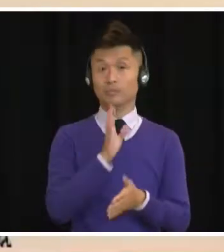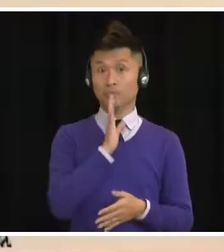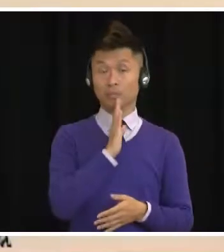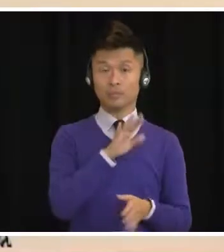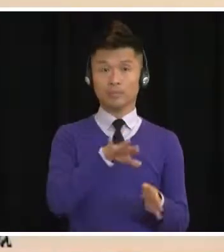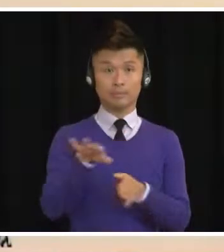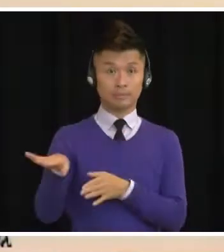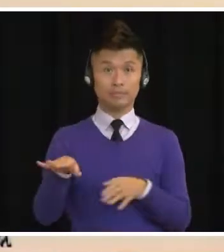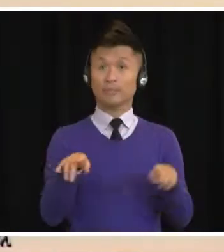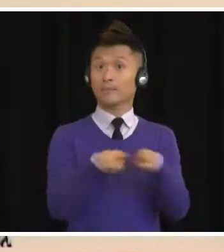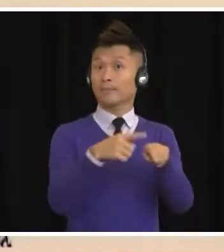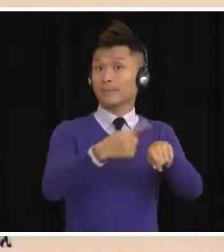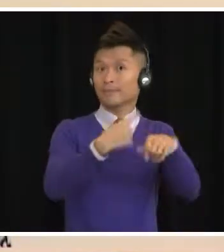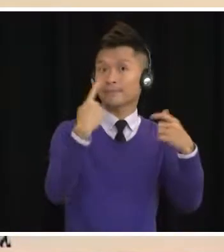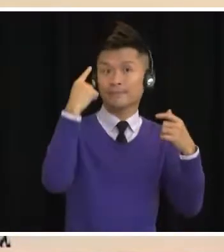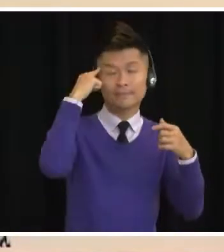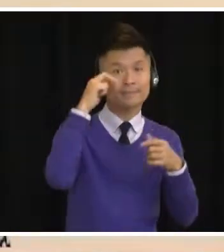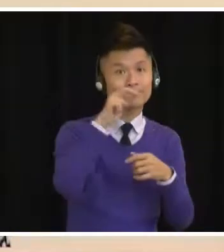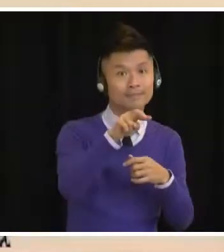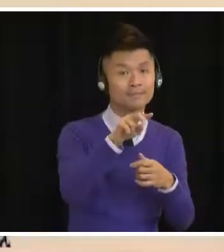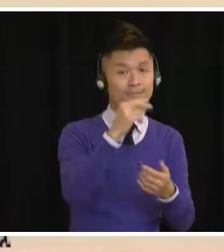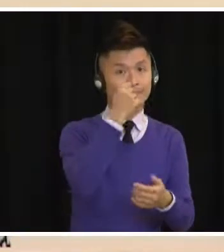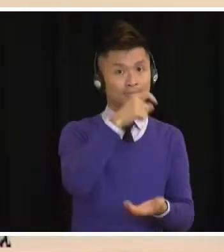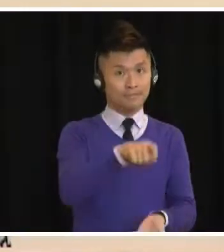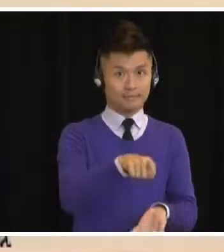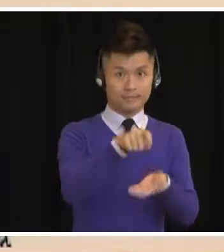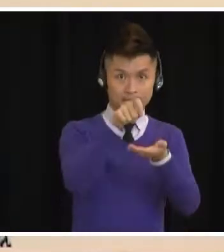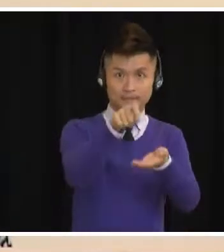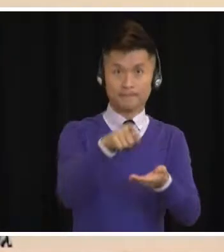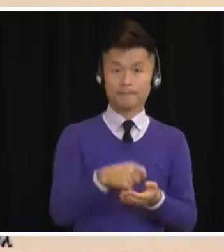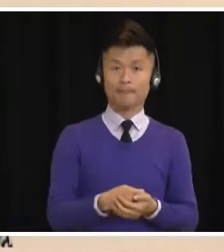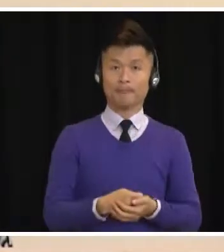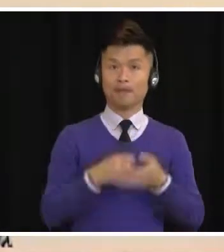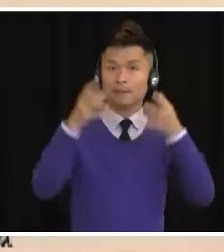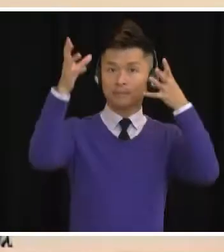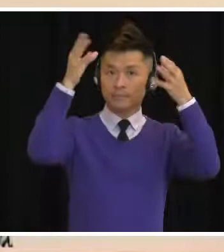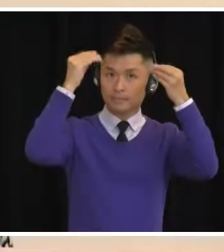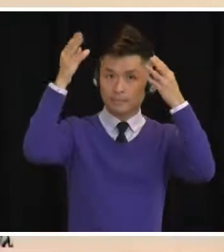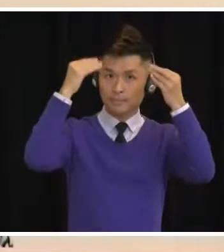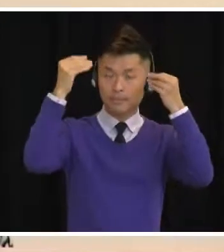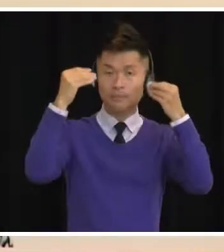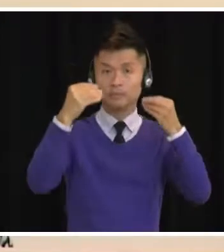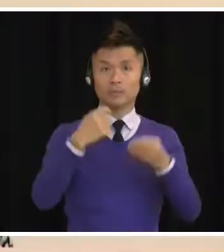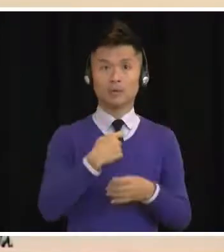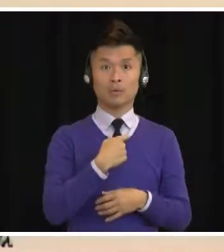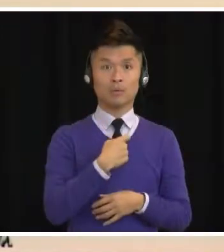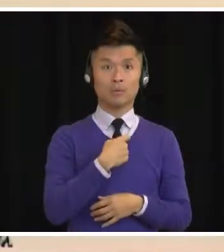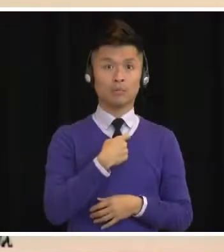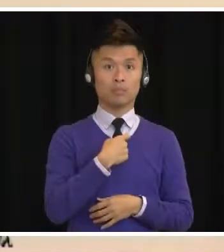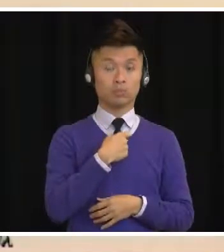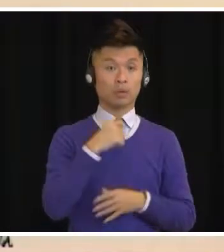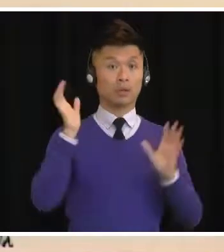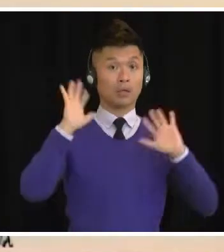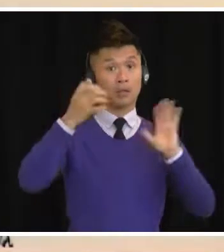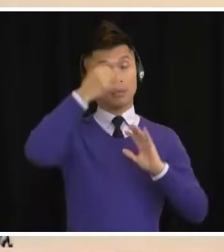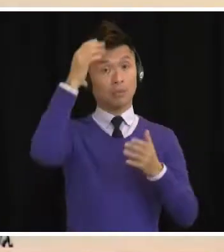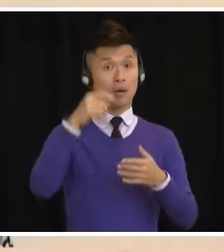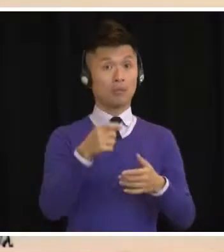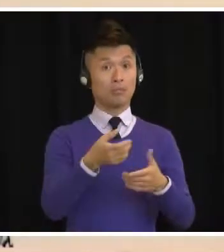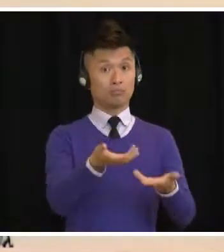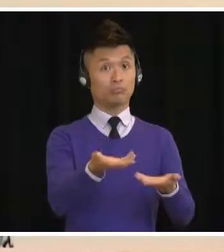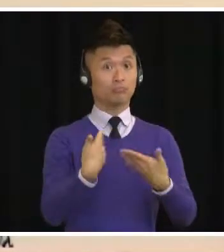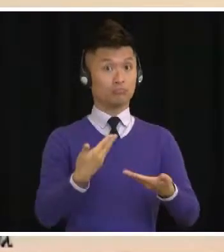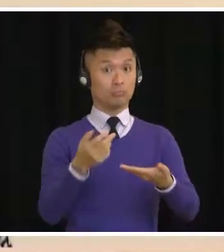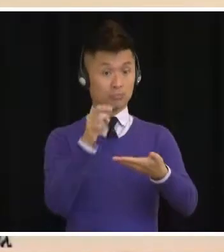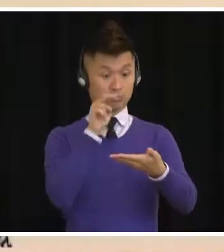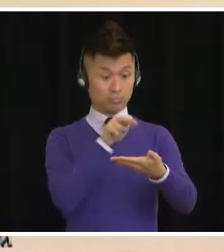budgetary information should be accessible to children. And I don't think that most children would find the government's budget